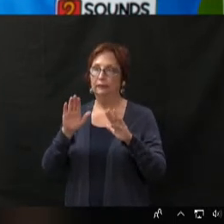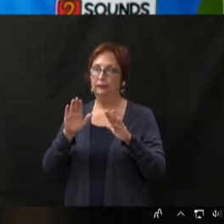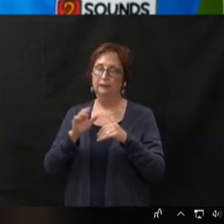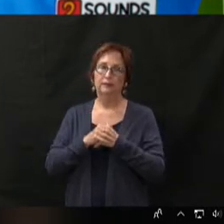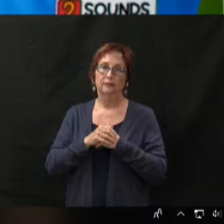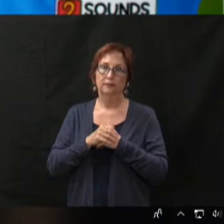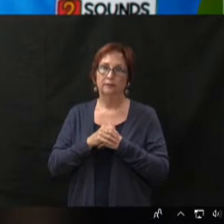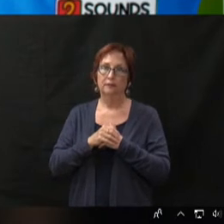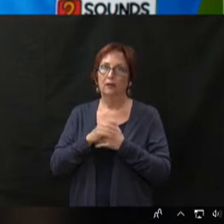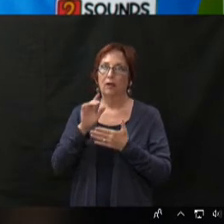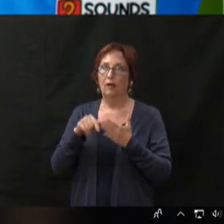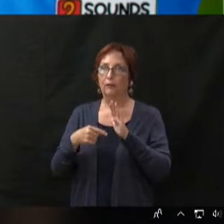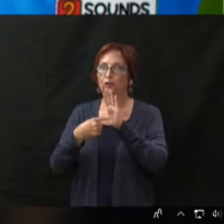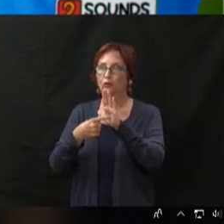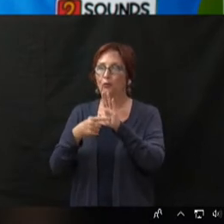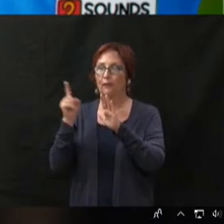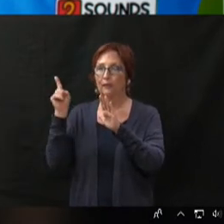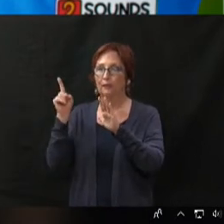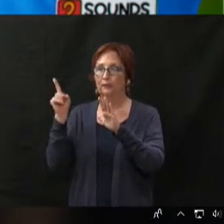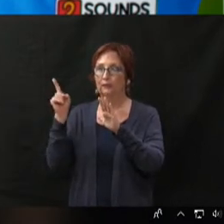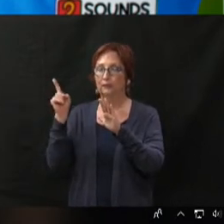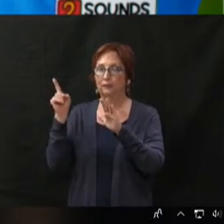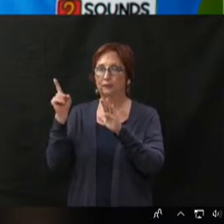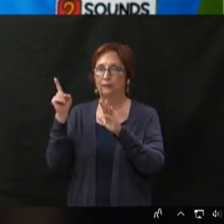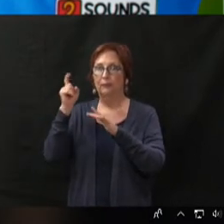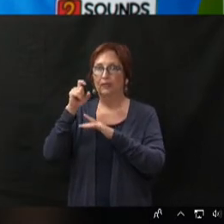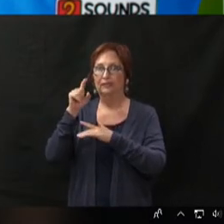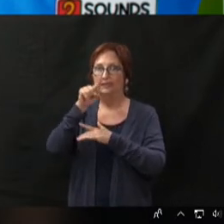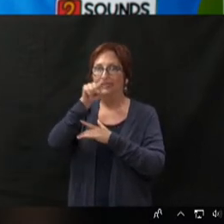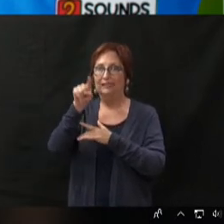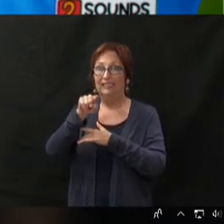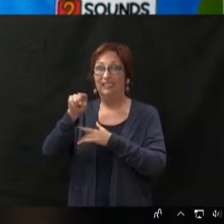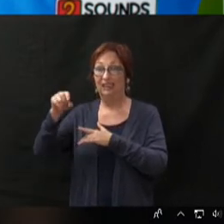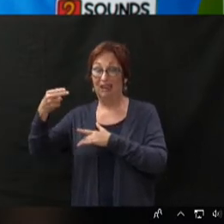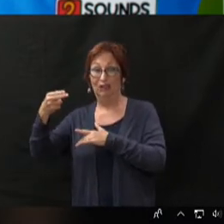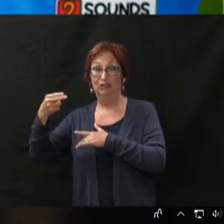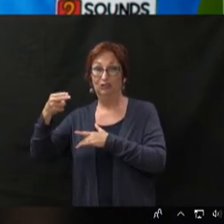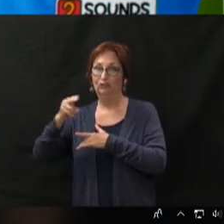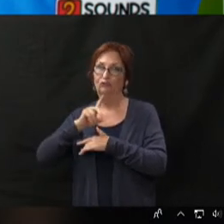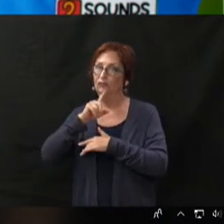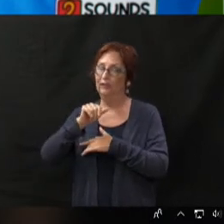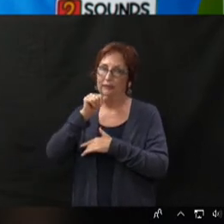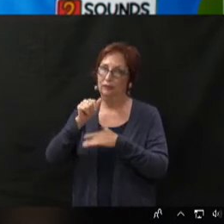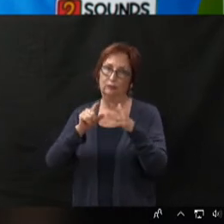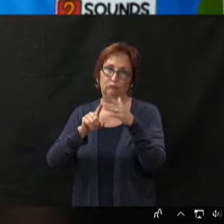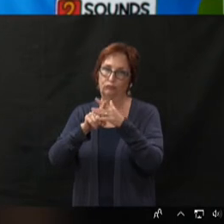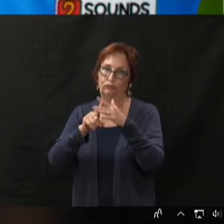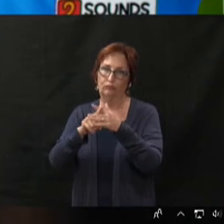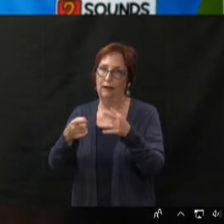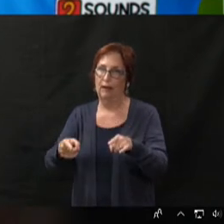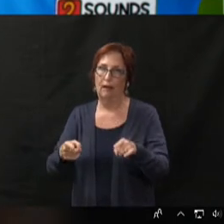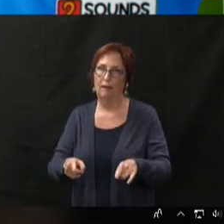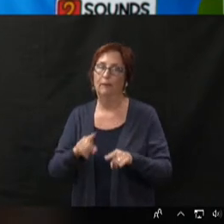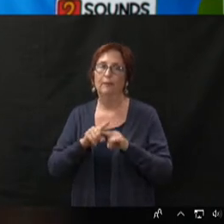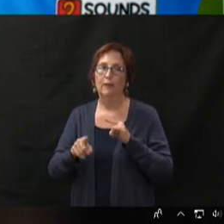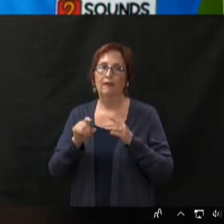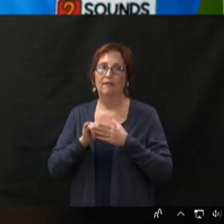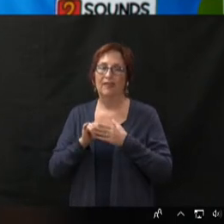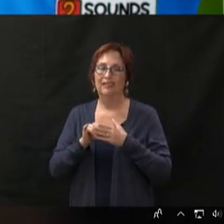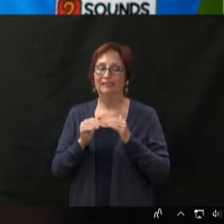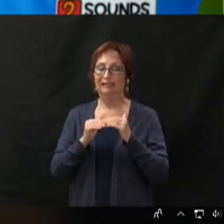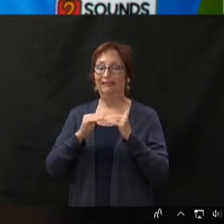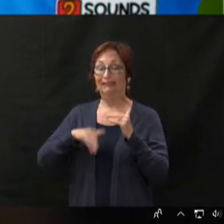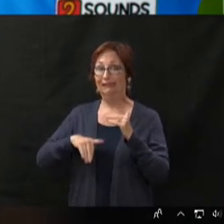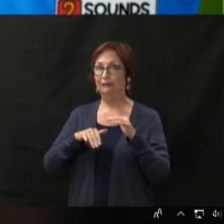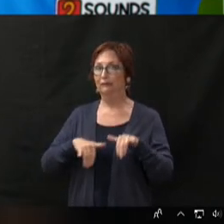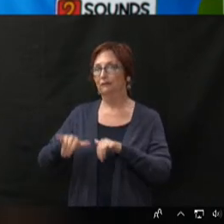I'm going to show you this because that zh really doesn't happen, but that is the least common sound